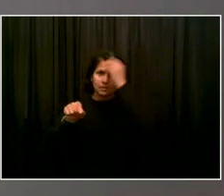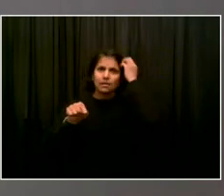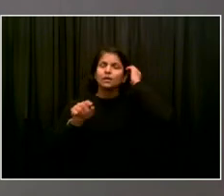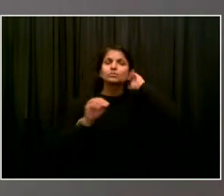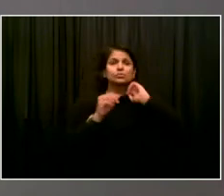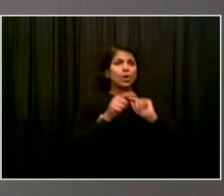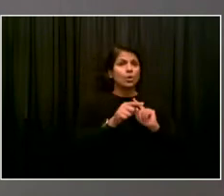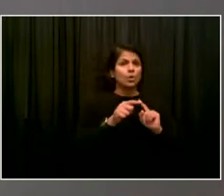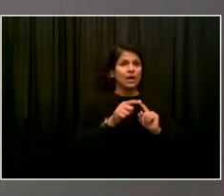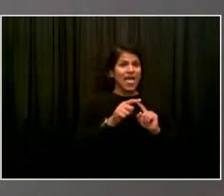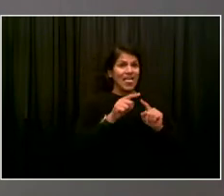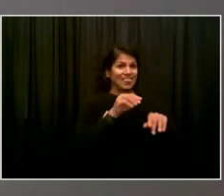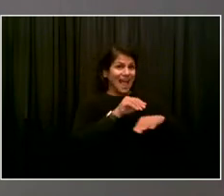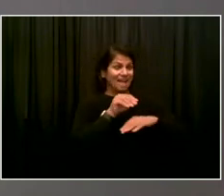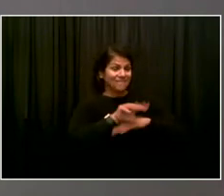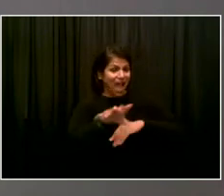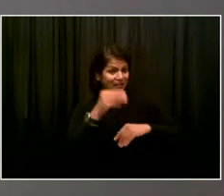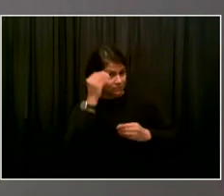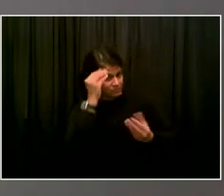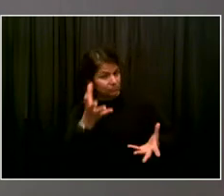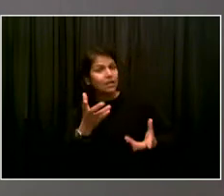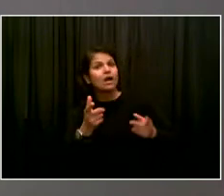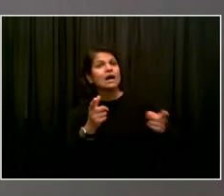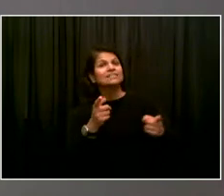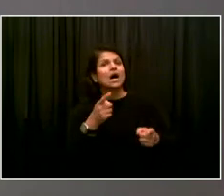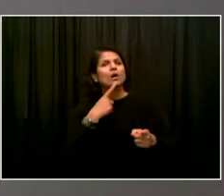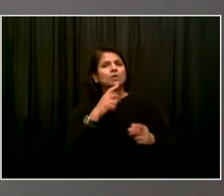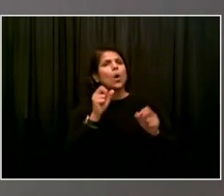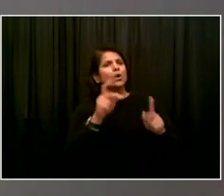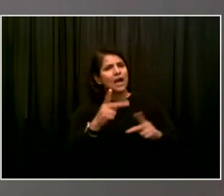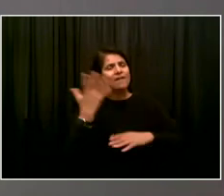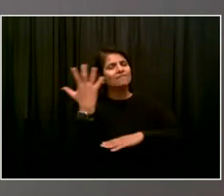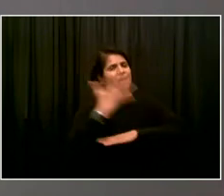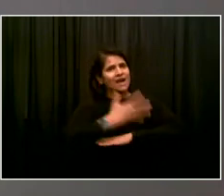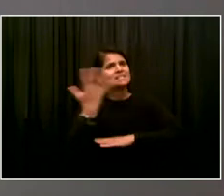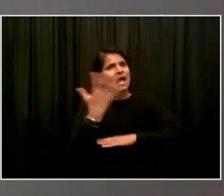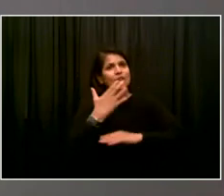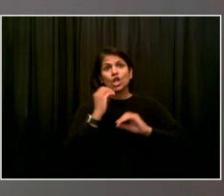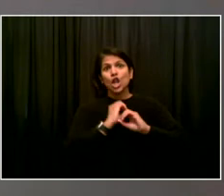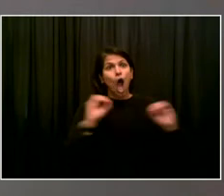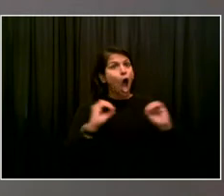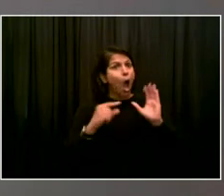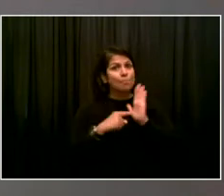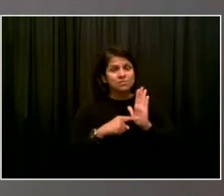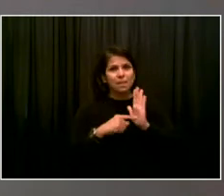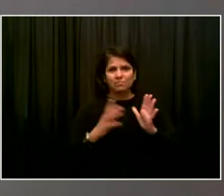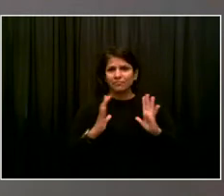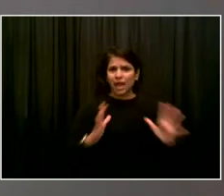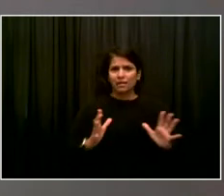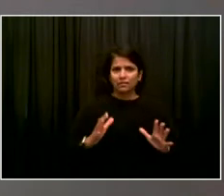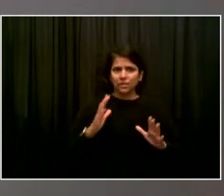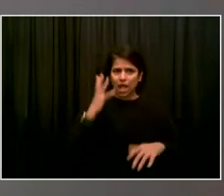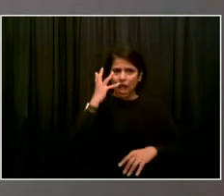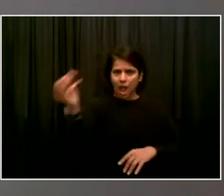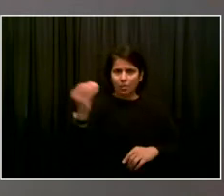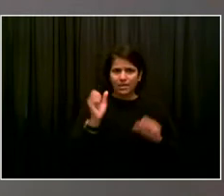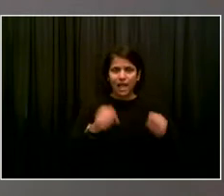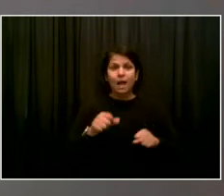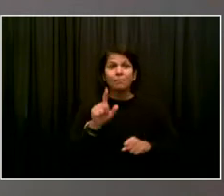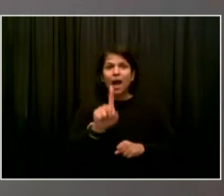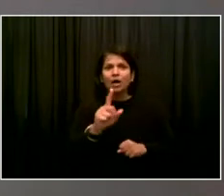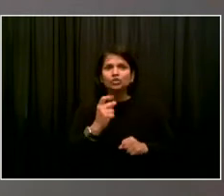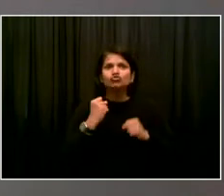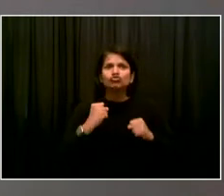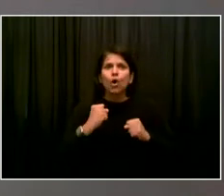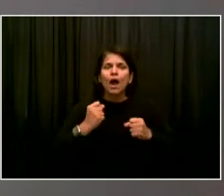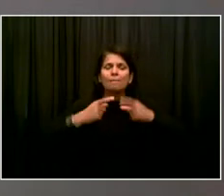a high quality mask, because it's not a zero proposition. But I feel very comfortable if